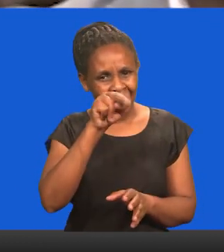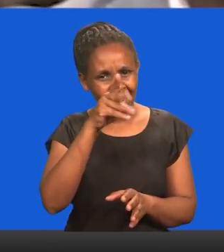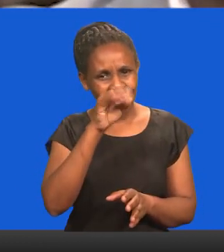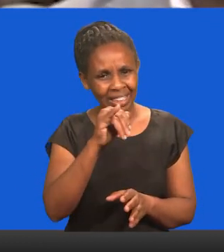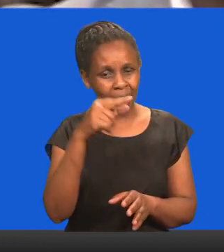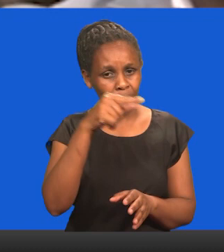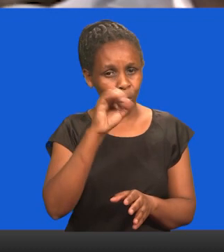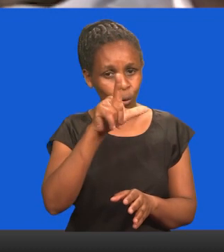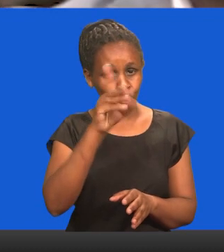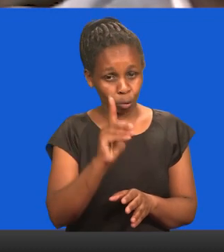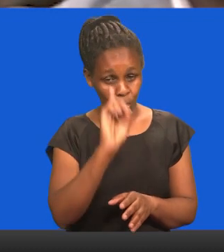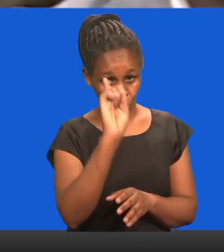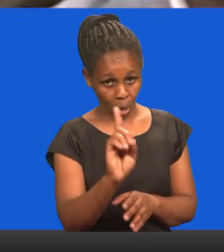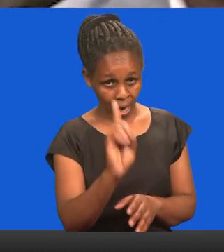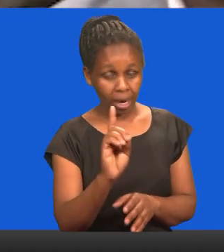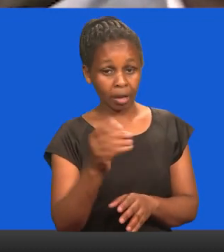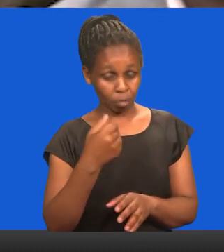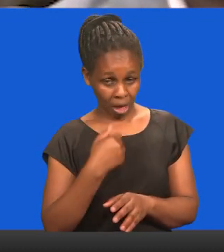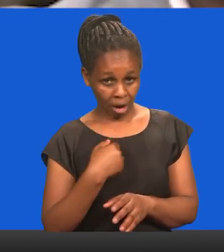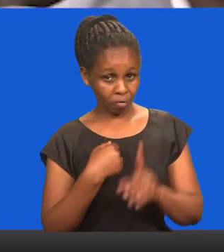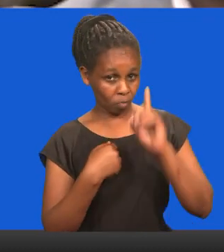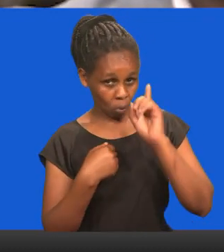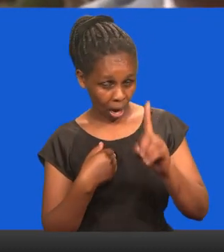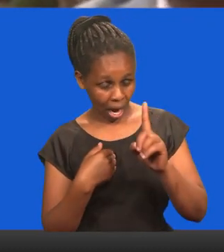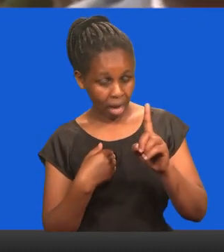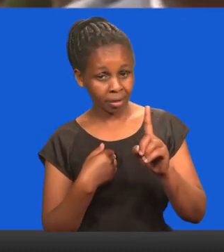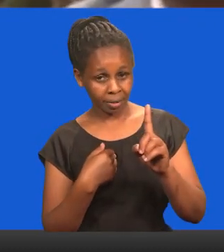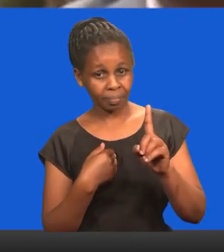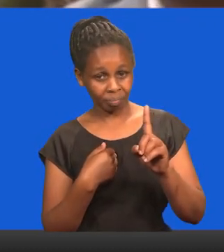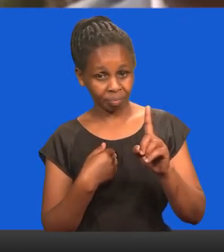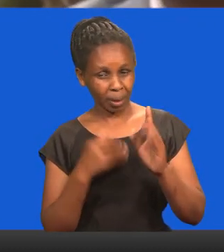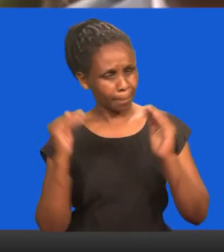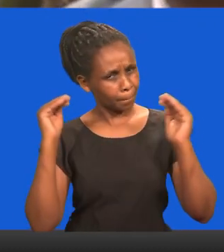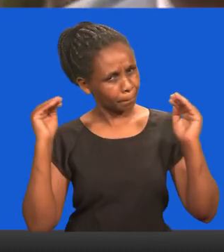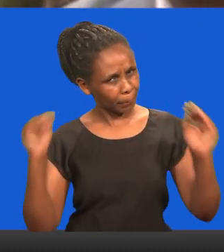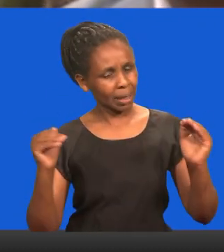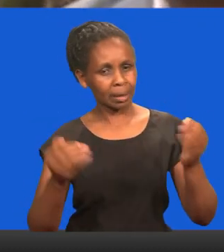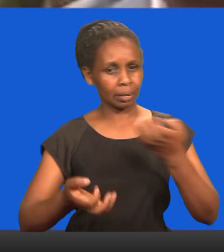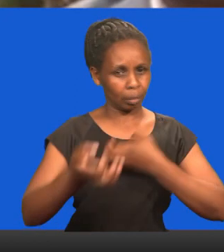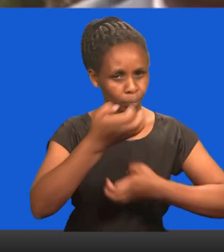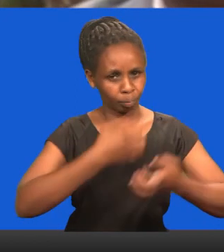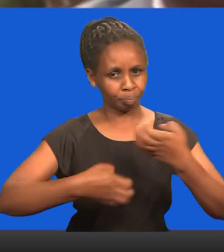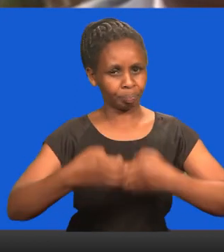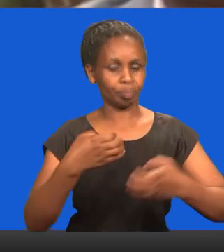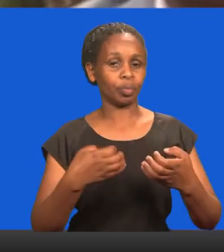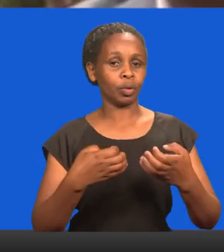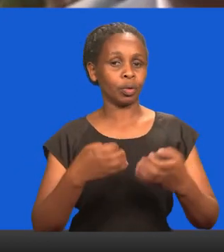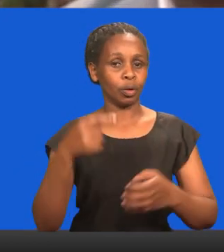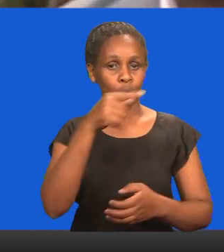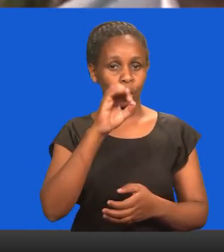in Nandi, gold being one of them, and you know that we have one of the biggest